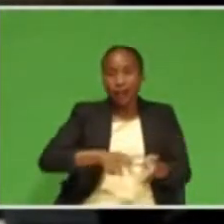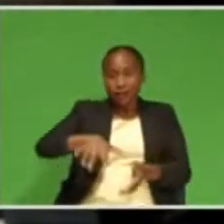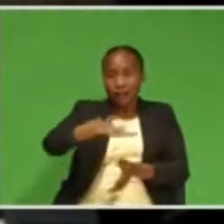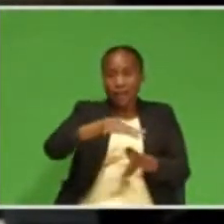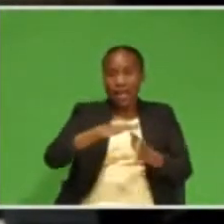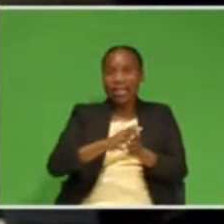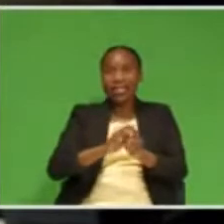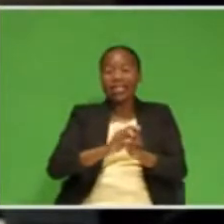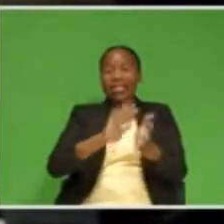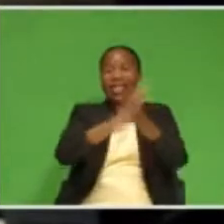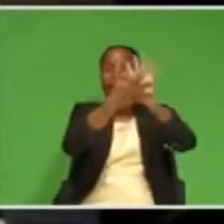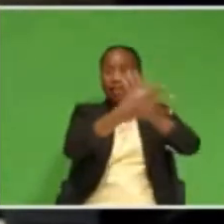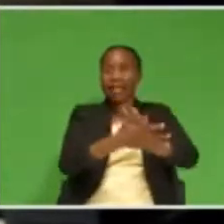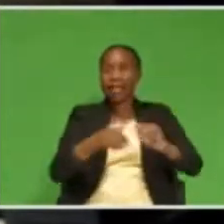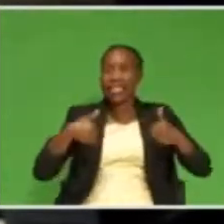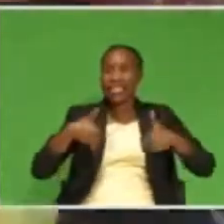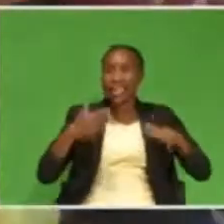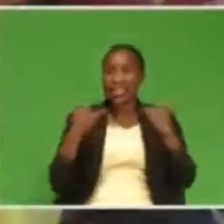begin with immediate effect.